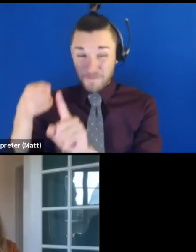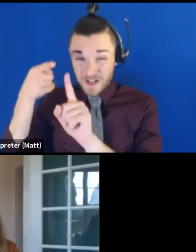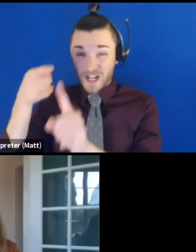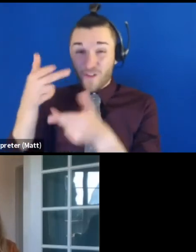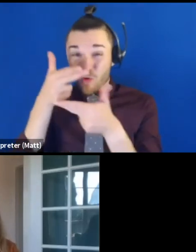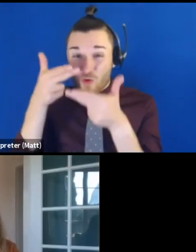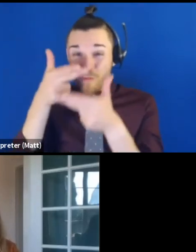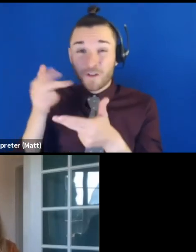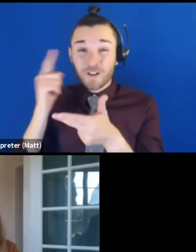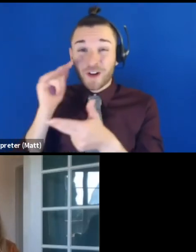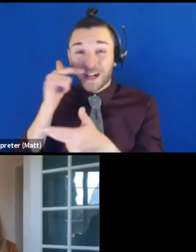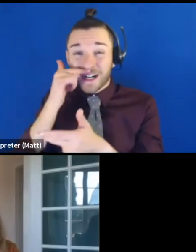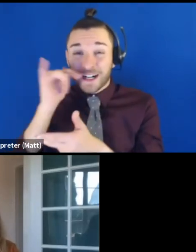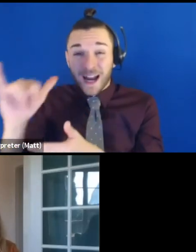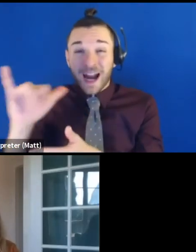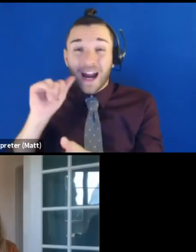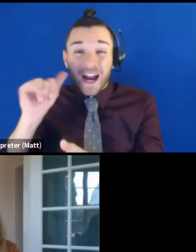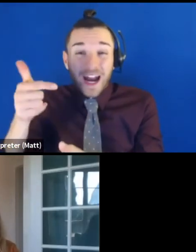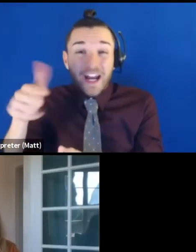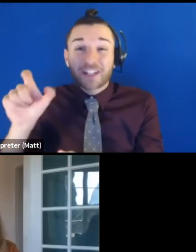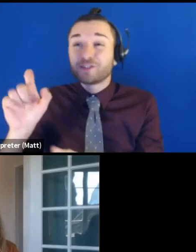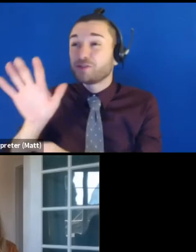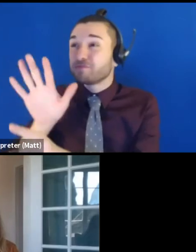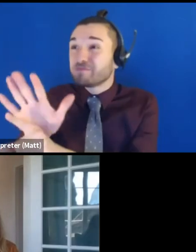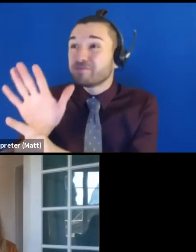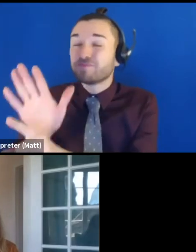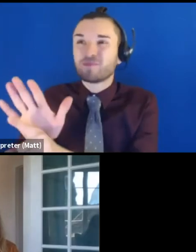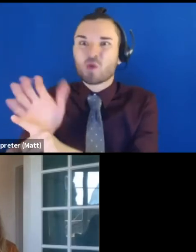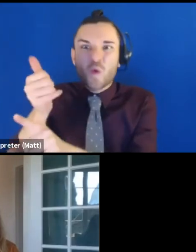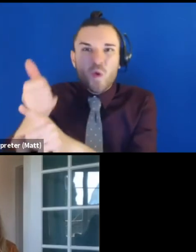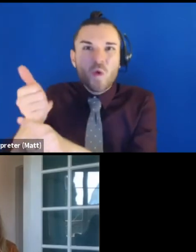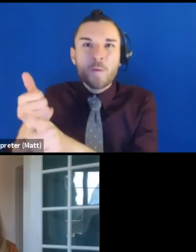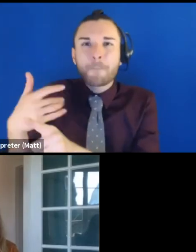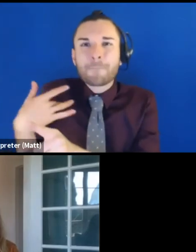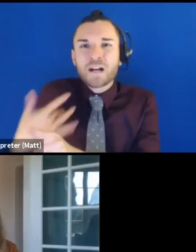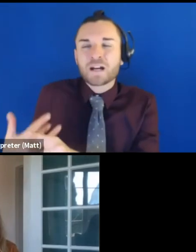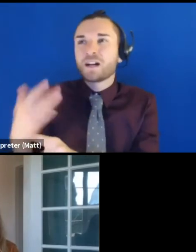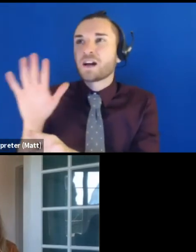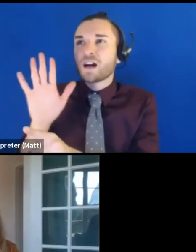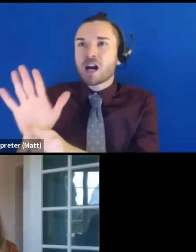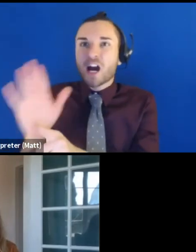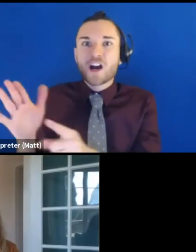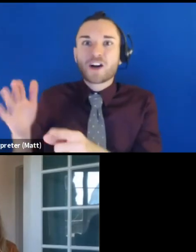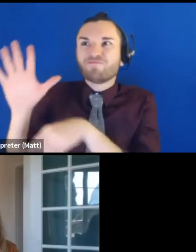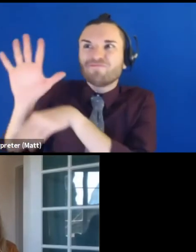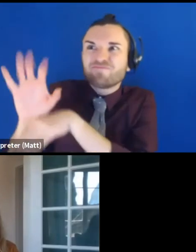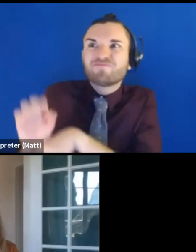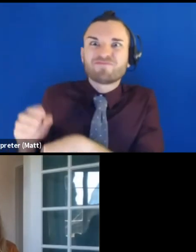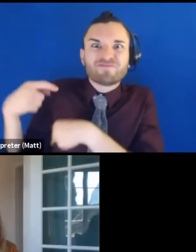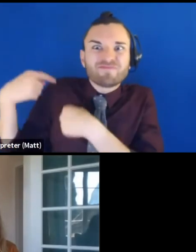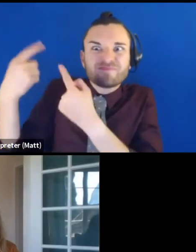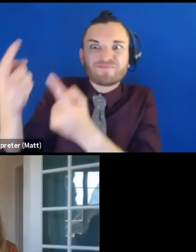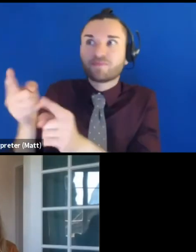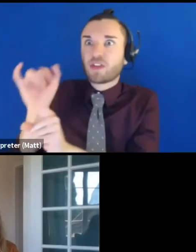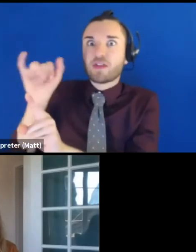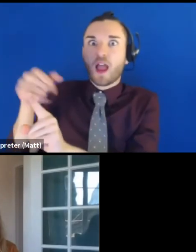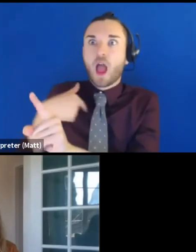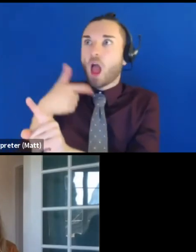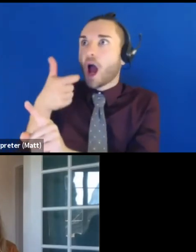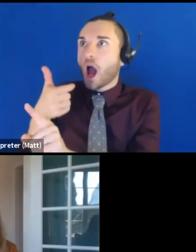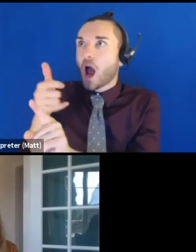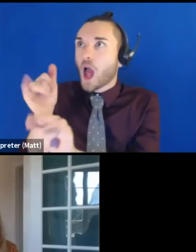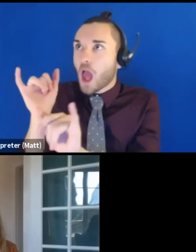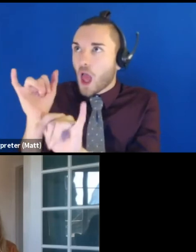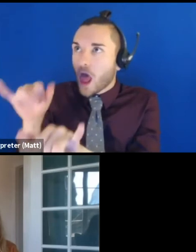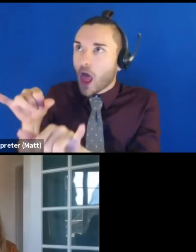each other. It may be a specific family with its own pathologies and joys and all that kind of stuff. But that's, I think, what makes it